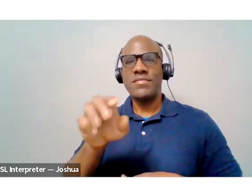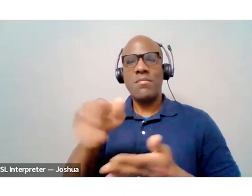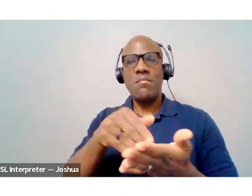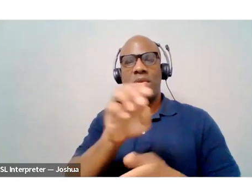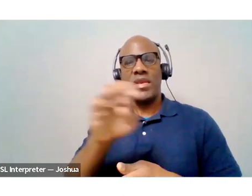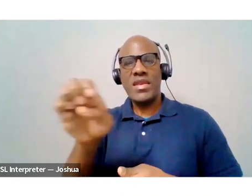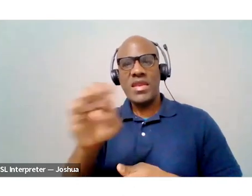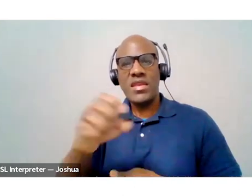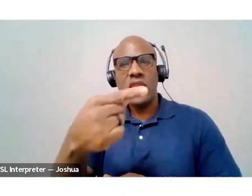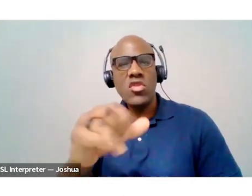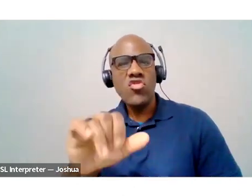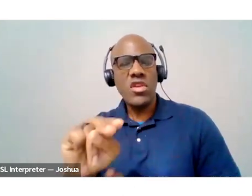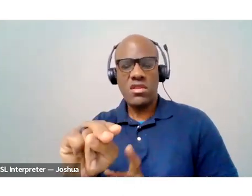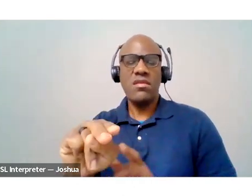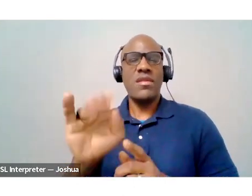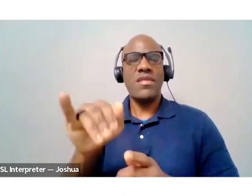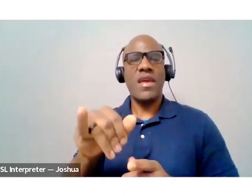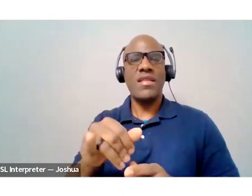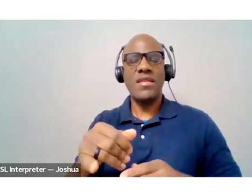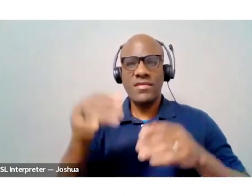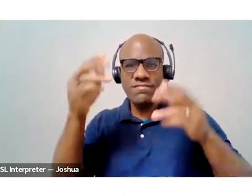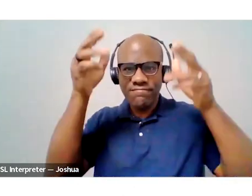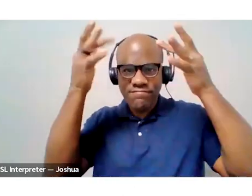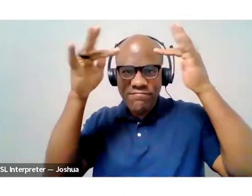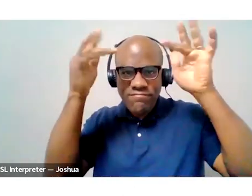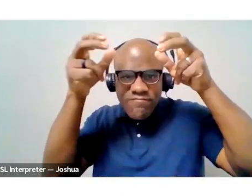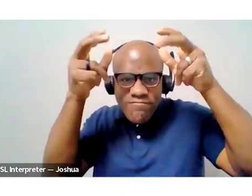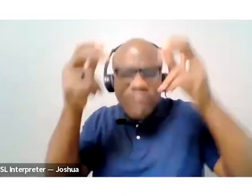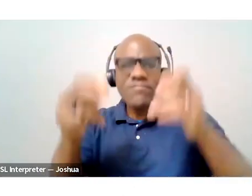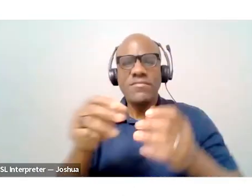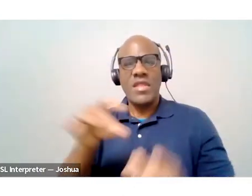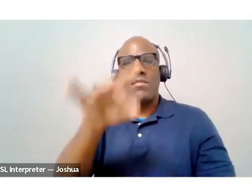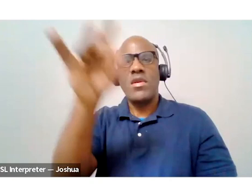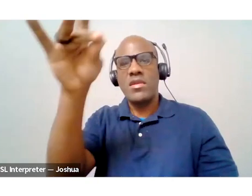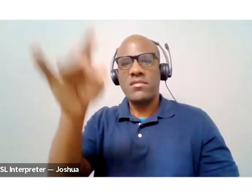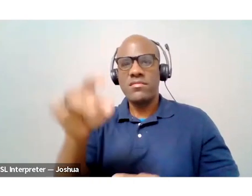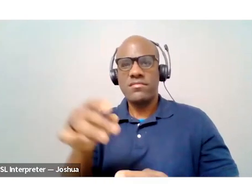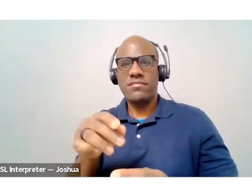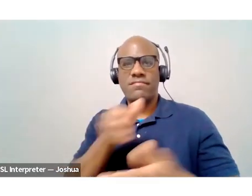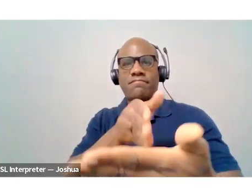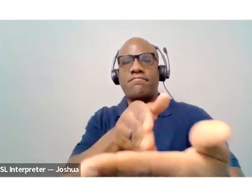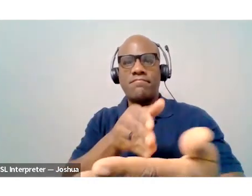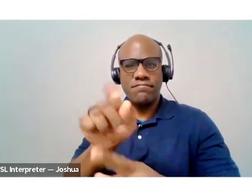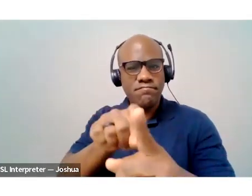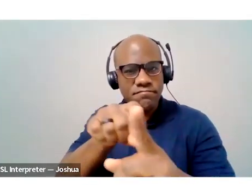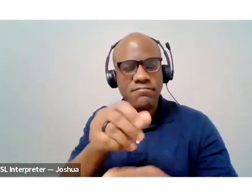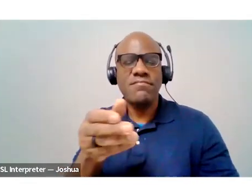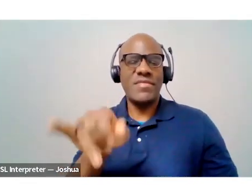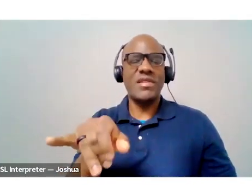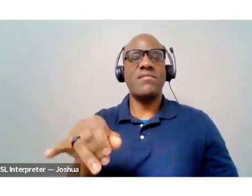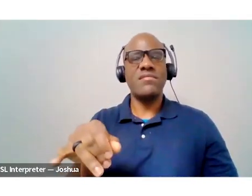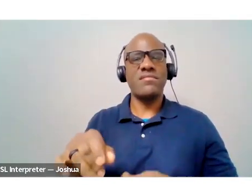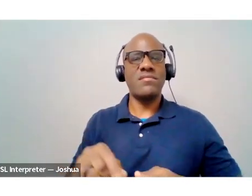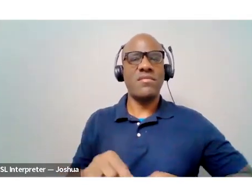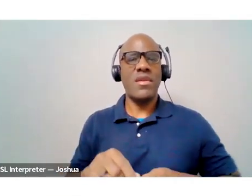way. So yeah, that was the basis of the episode. And then, you know, in a very